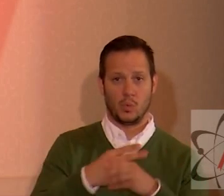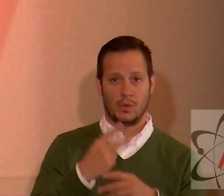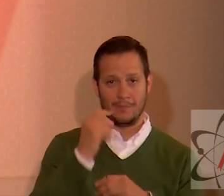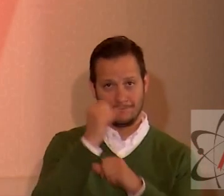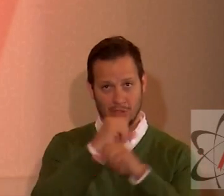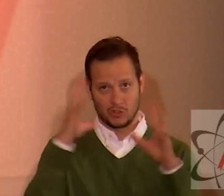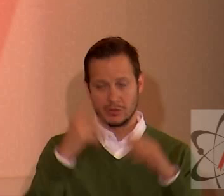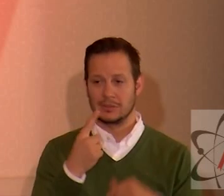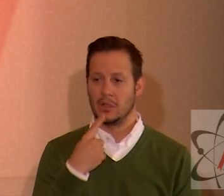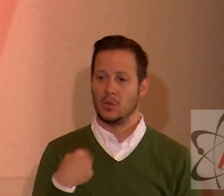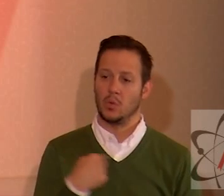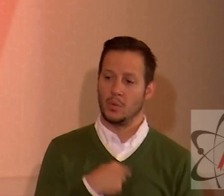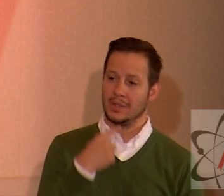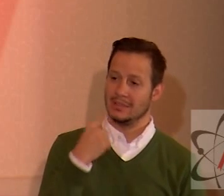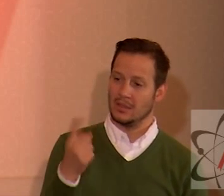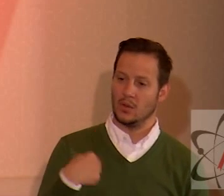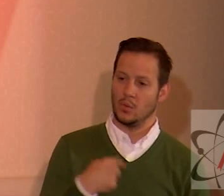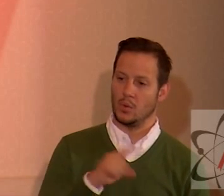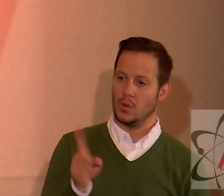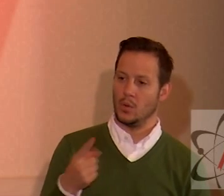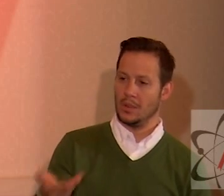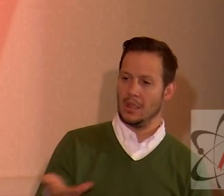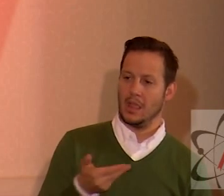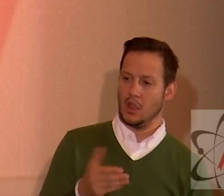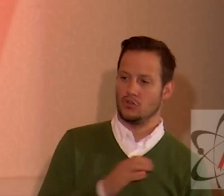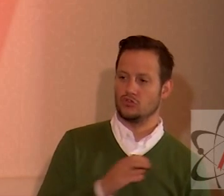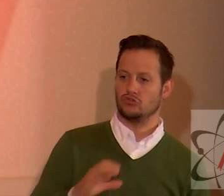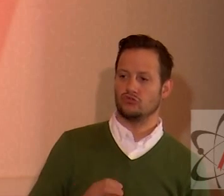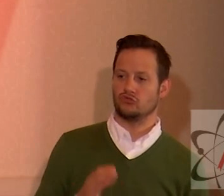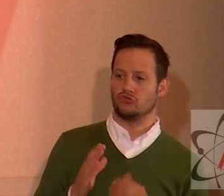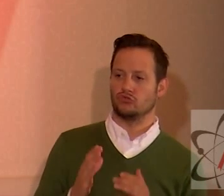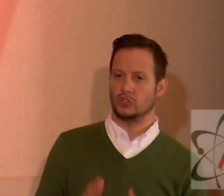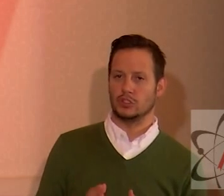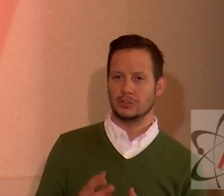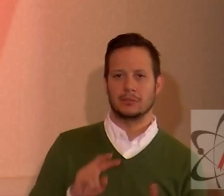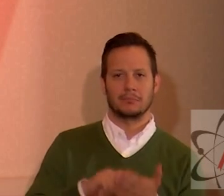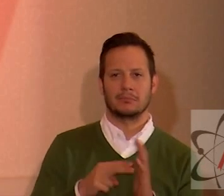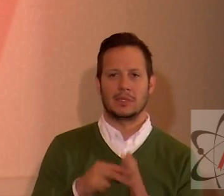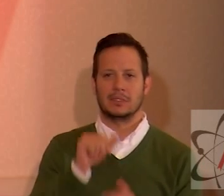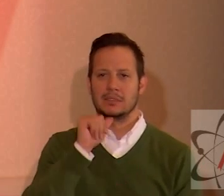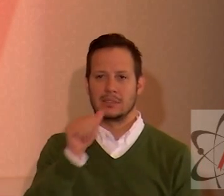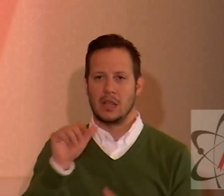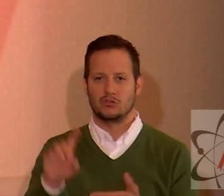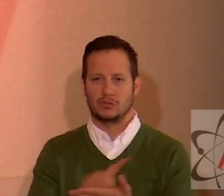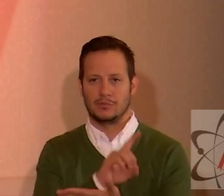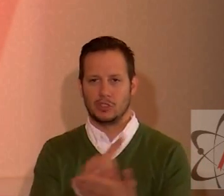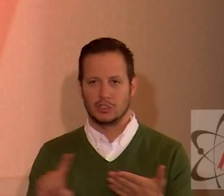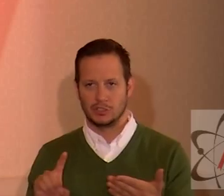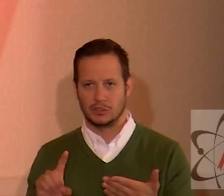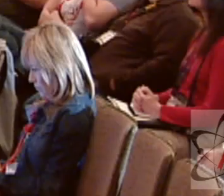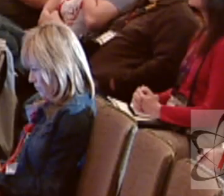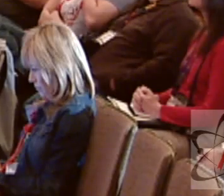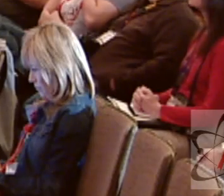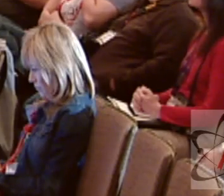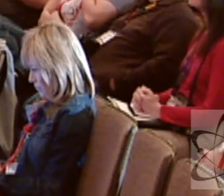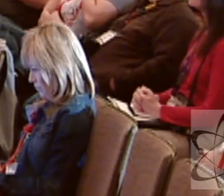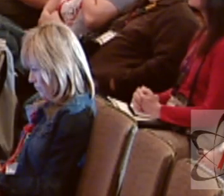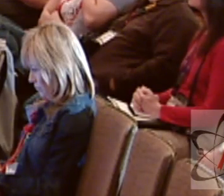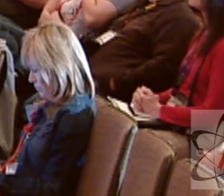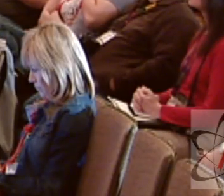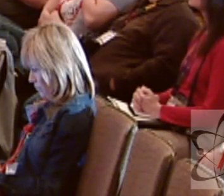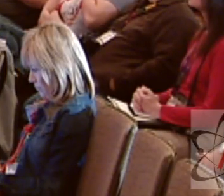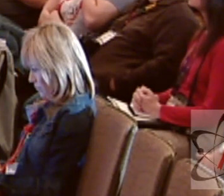in advance that we only hire Christians, so it is not discrimination." Right, we told you.